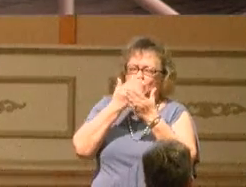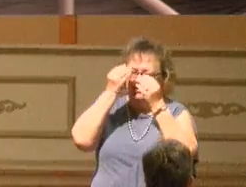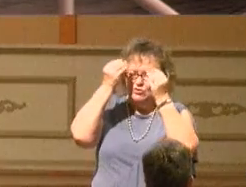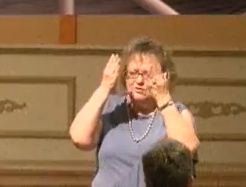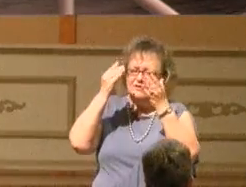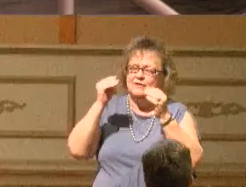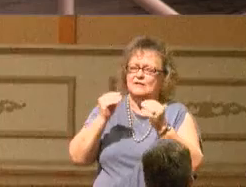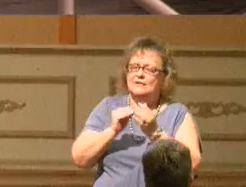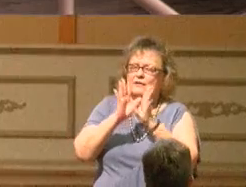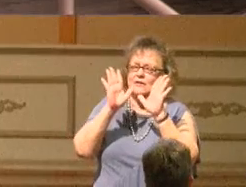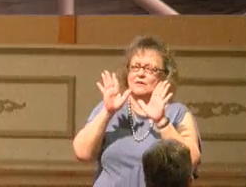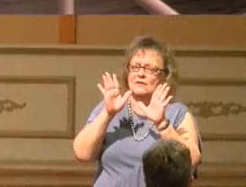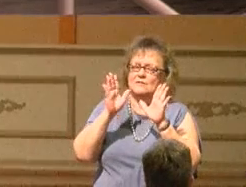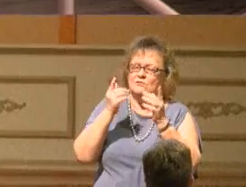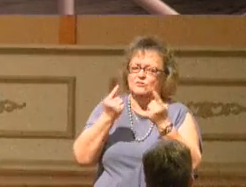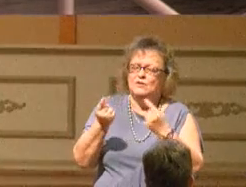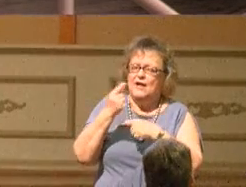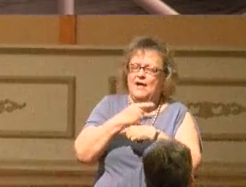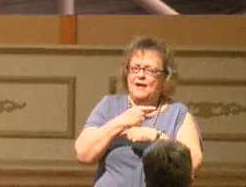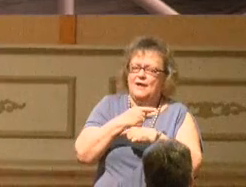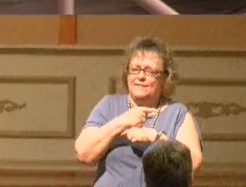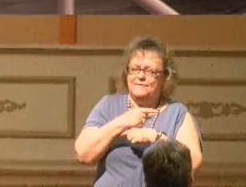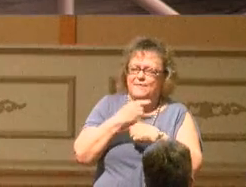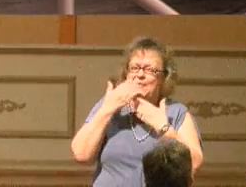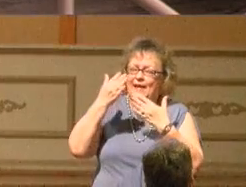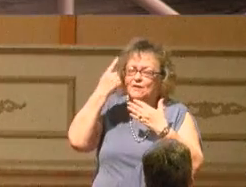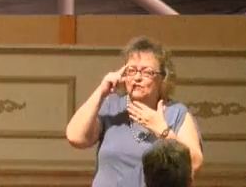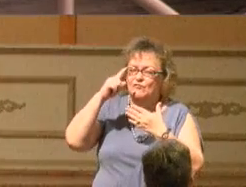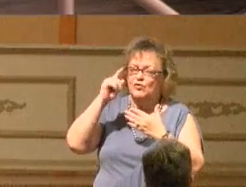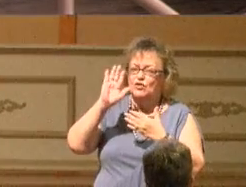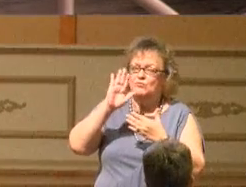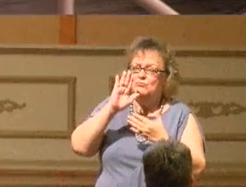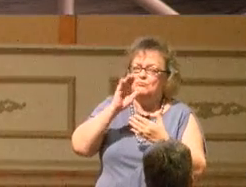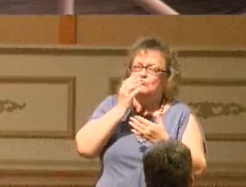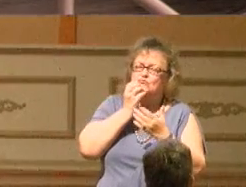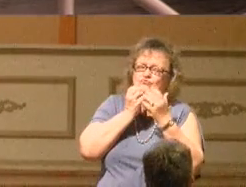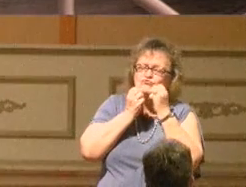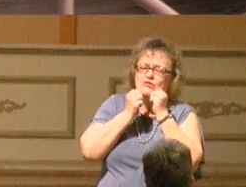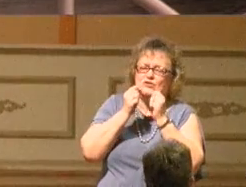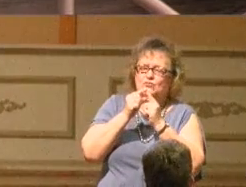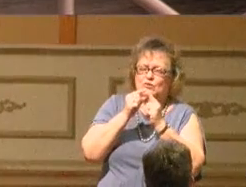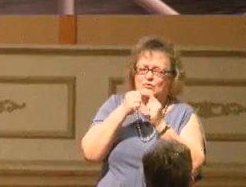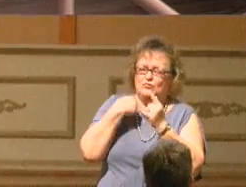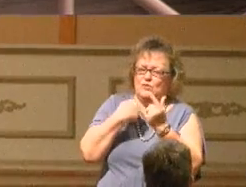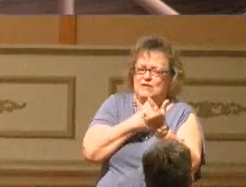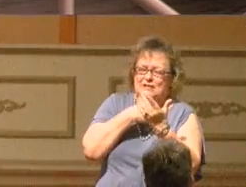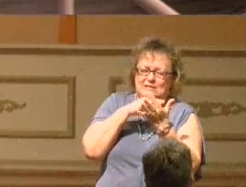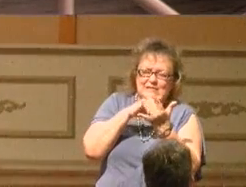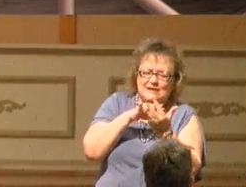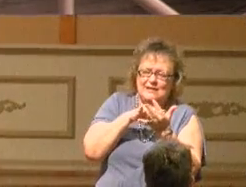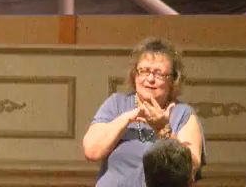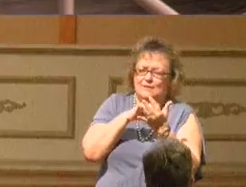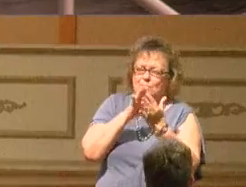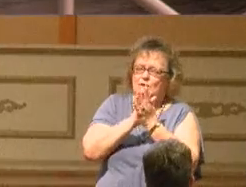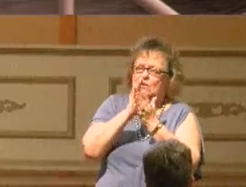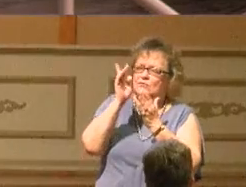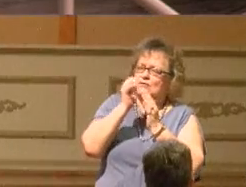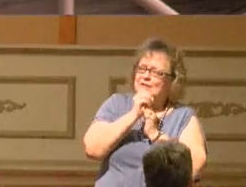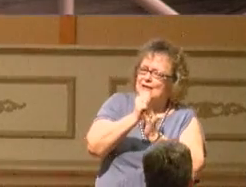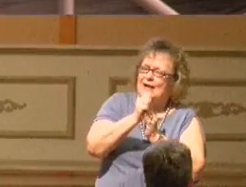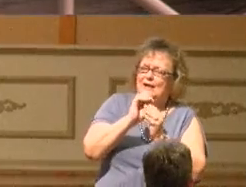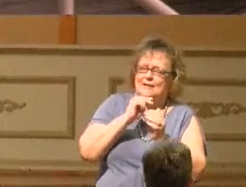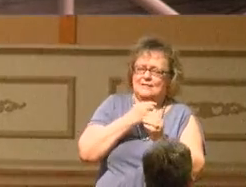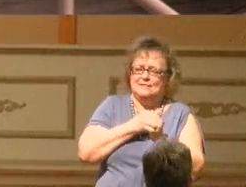today. Thank you, Lord, for your precious word. Help us as we study it. And Lord, I pray that you would guide us